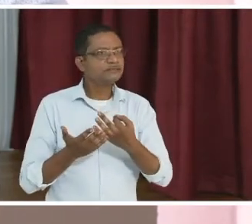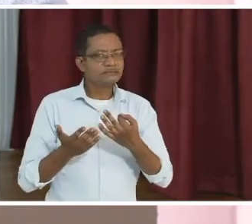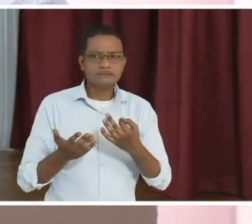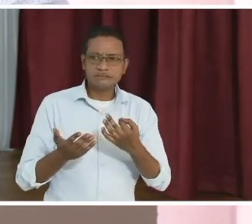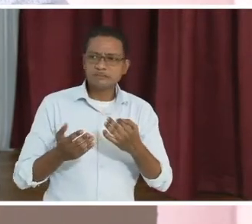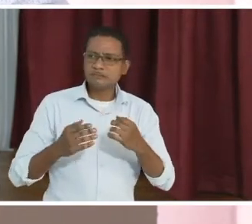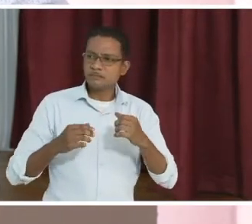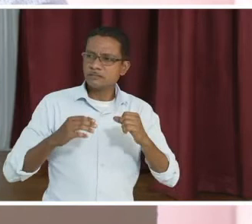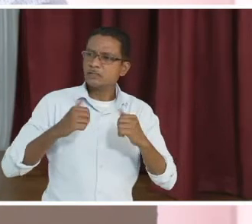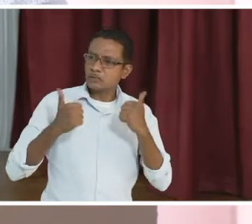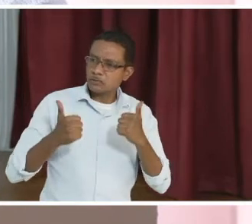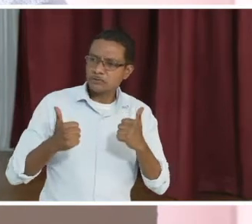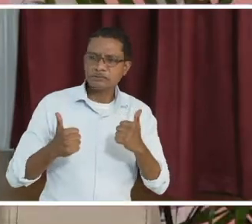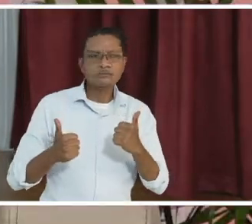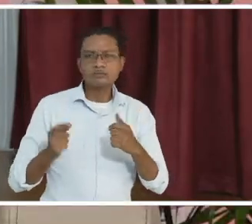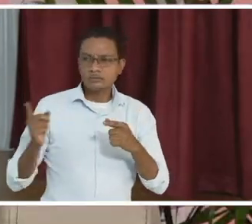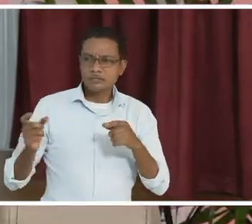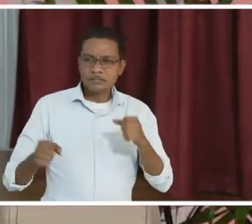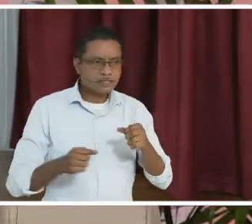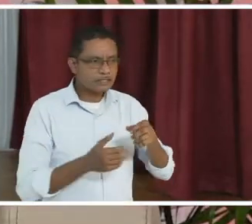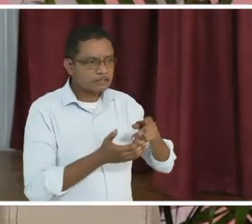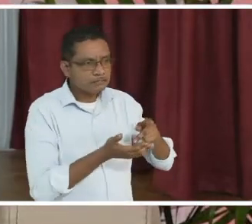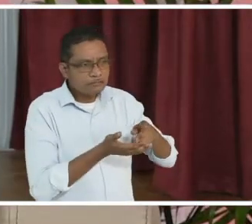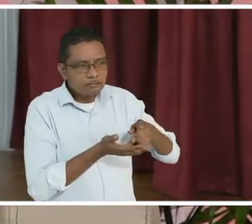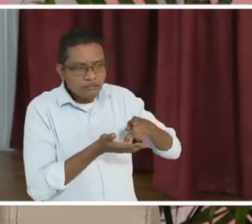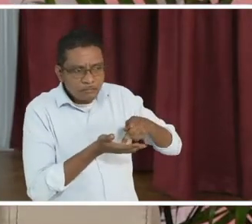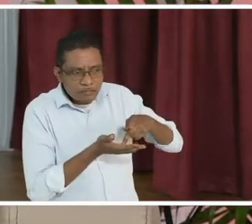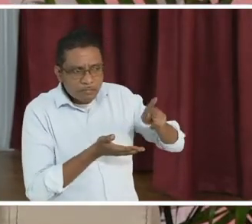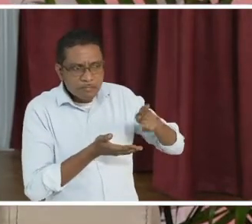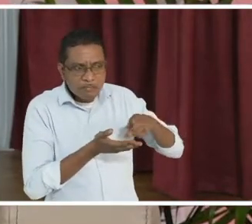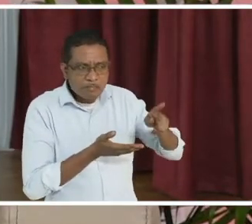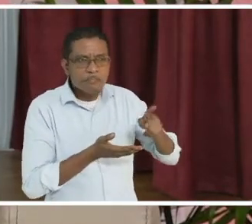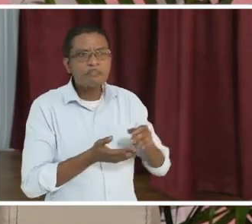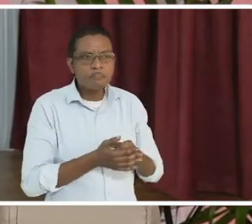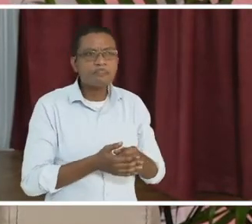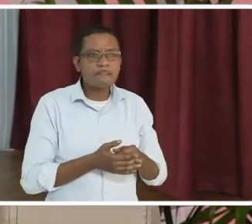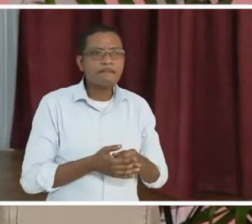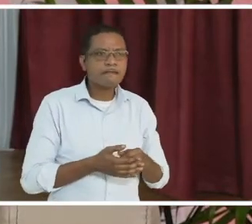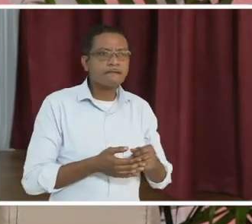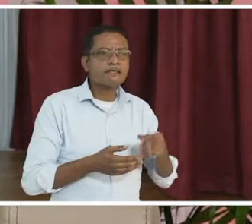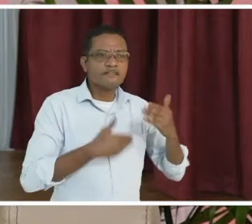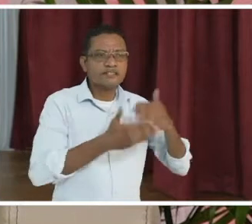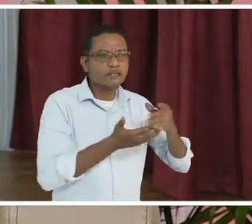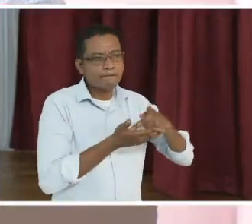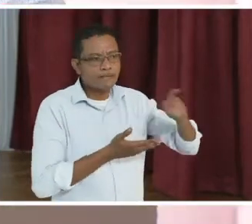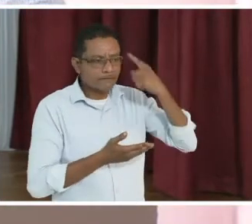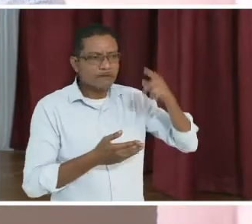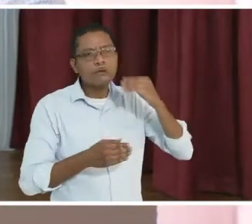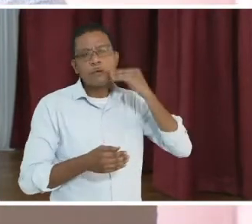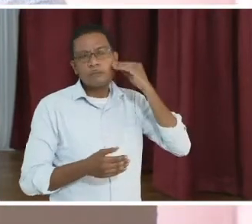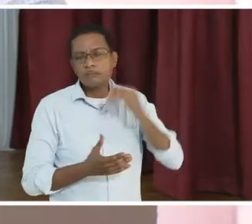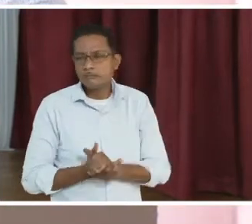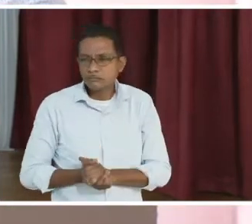the balance, meaning the amount of money you've paid towards rental does affect the principal. So it's a portion or percentage